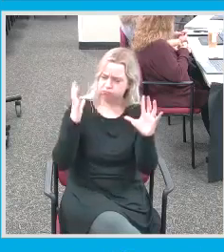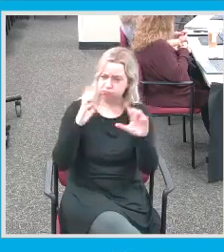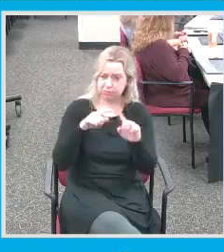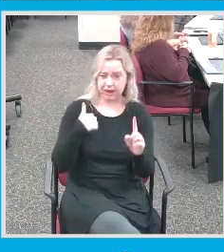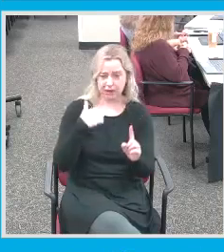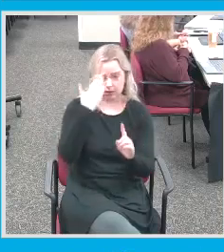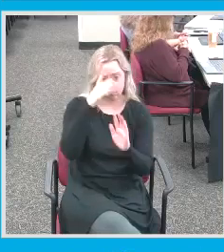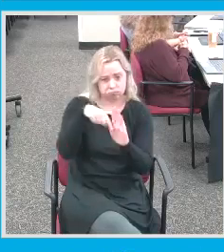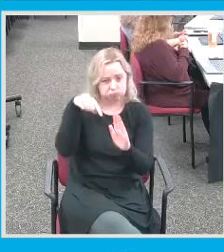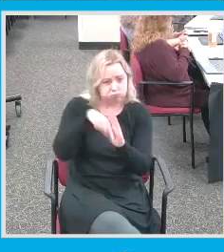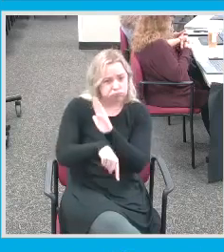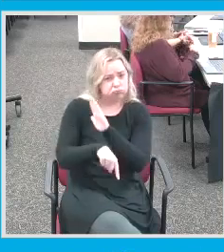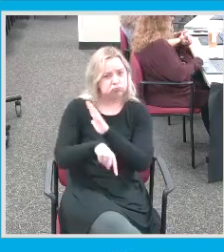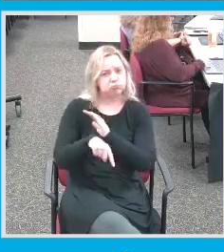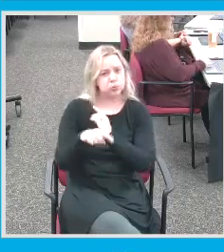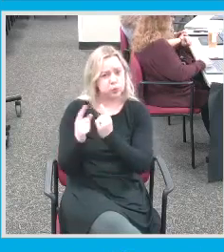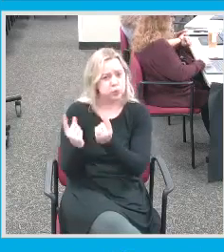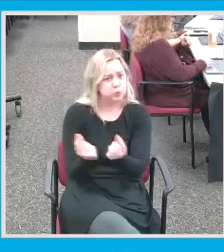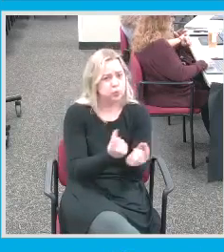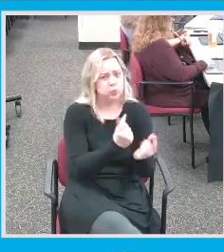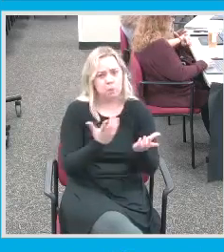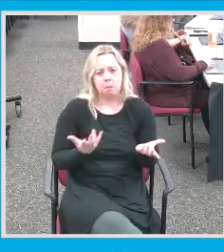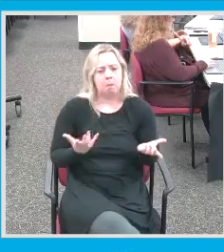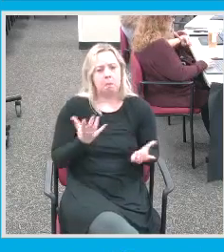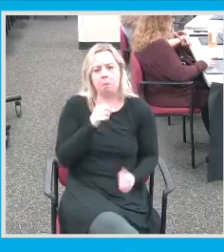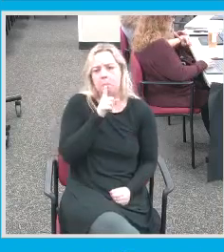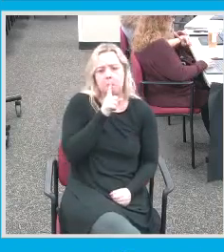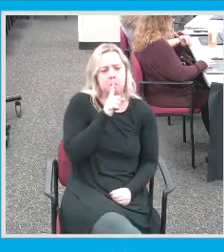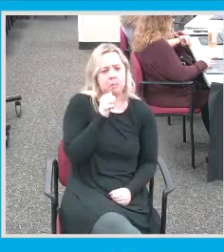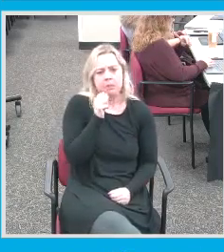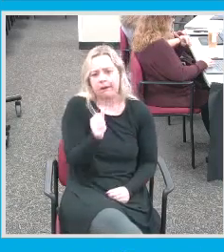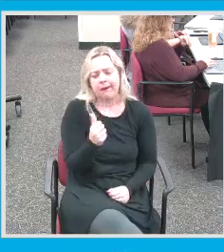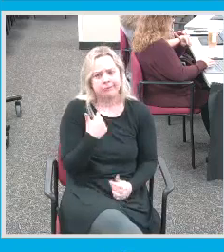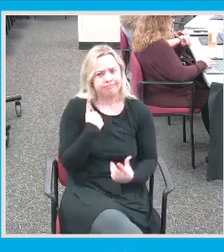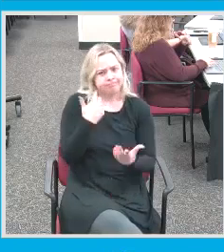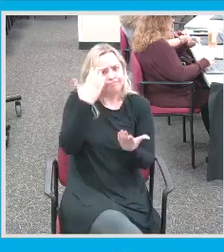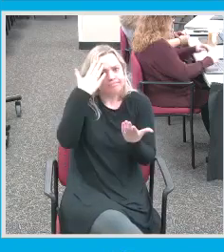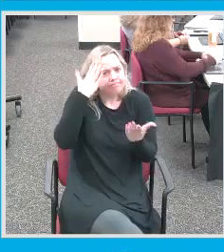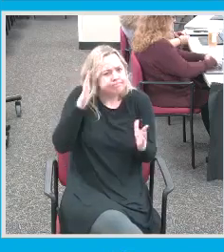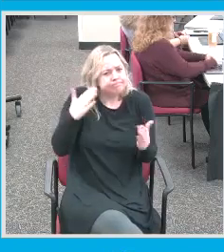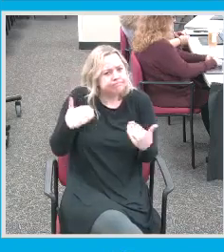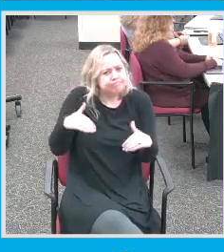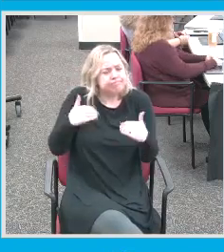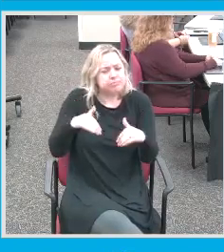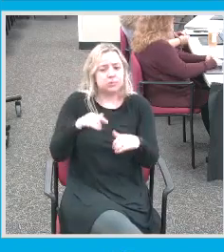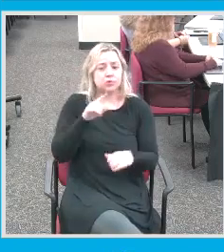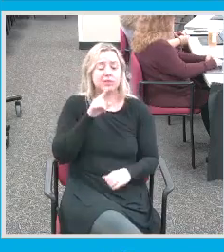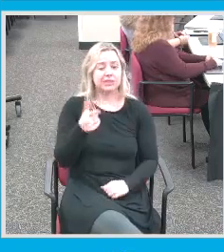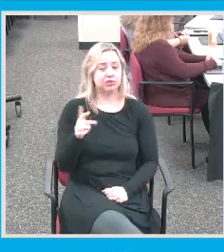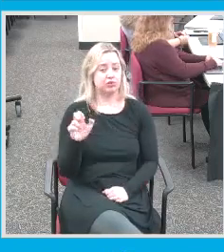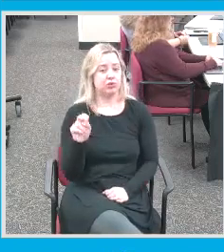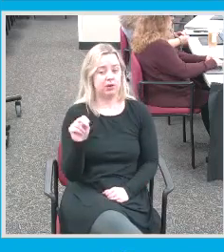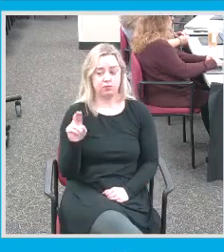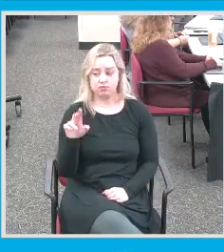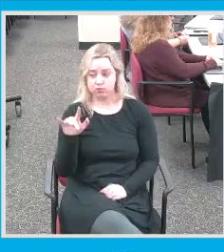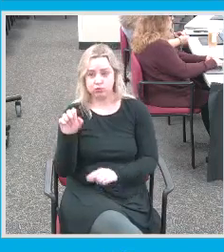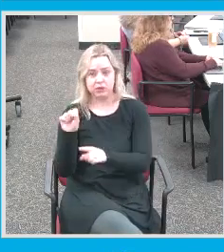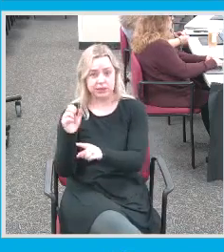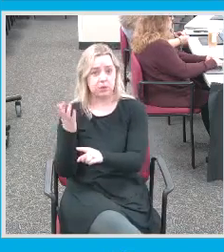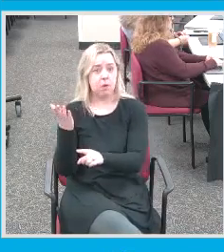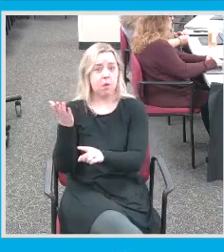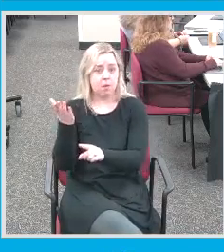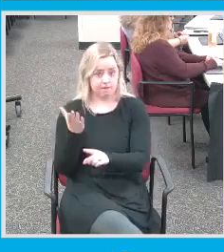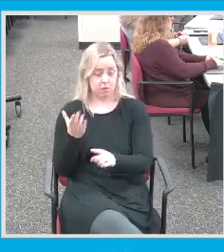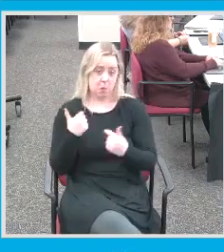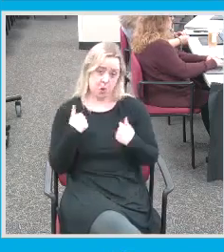everything that they do for a very important segment of our community. And so General Briggs made that offer to me